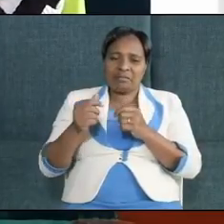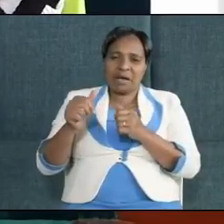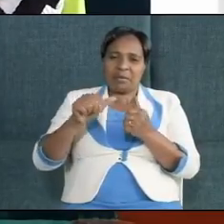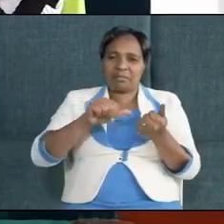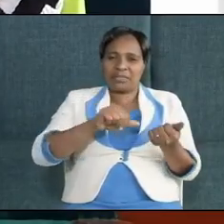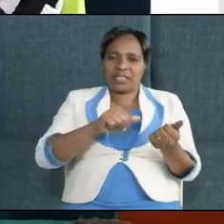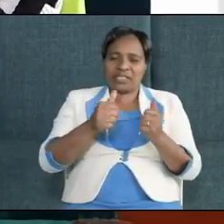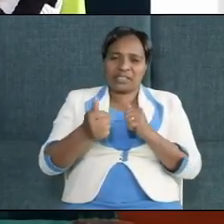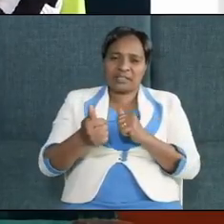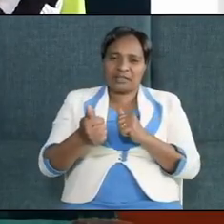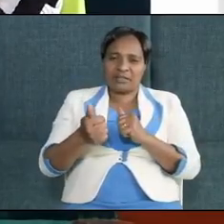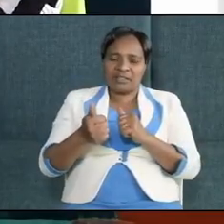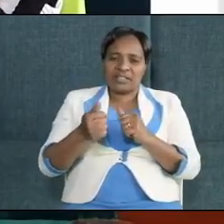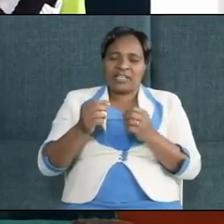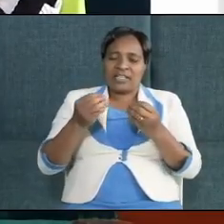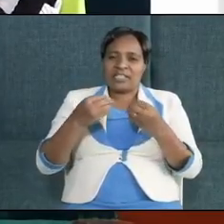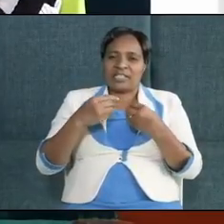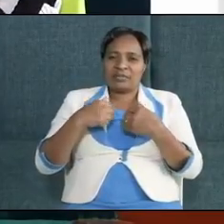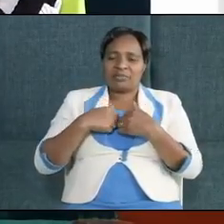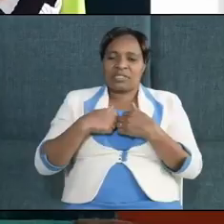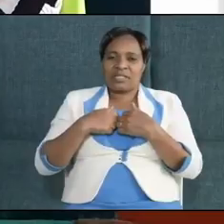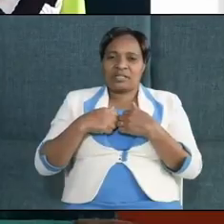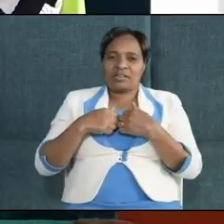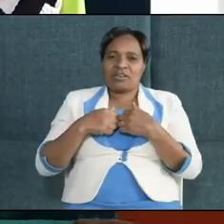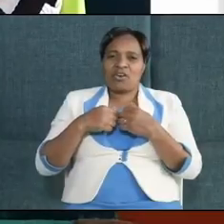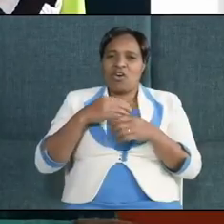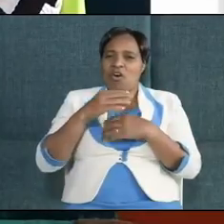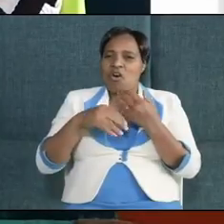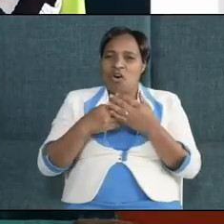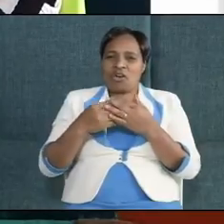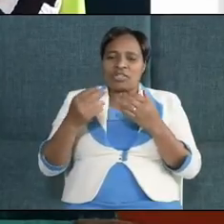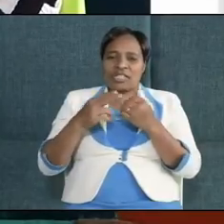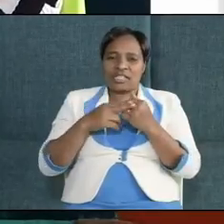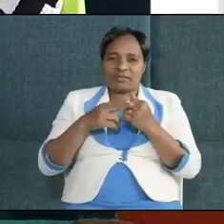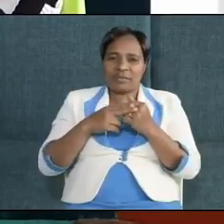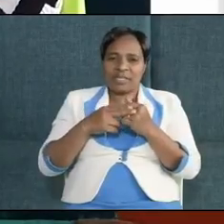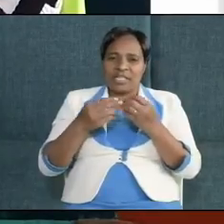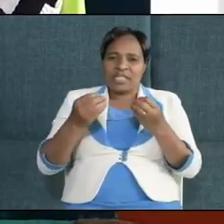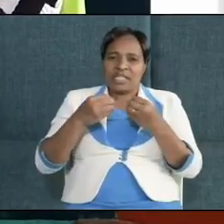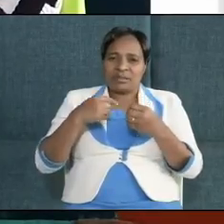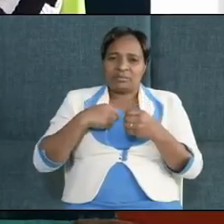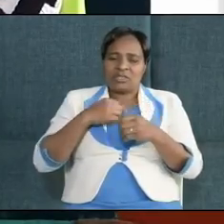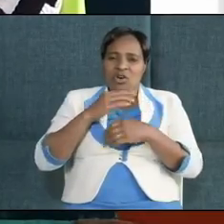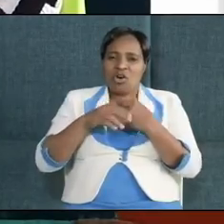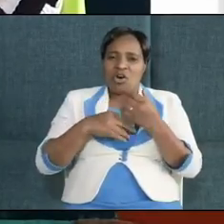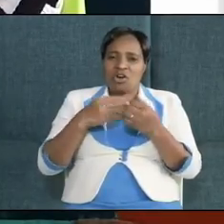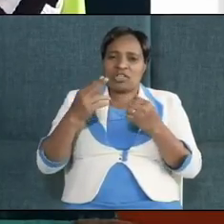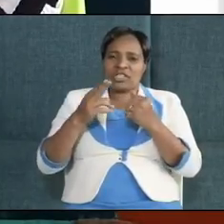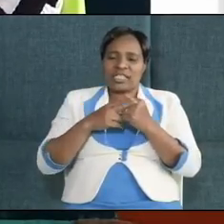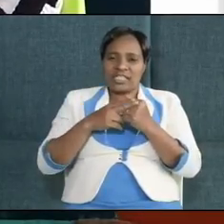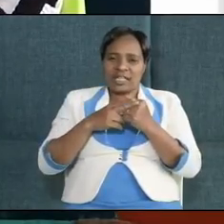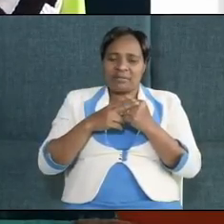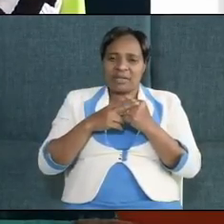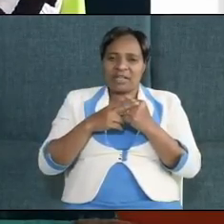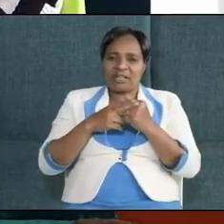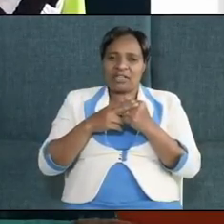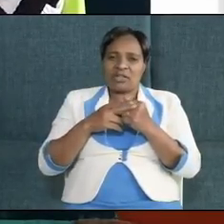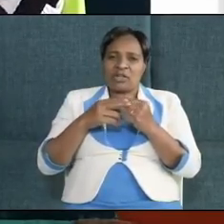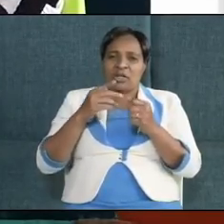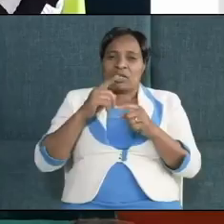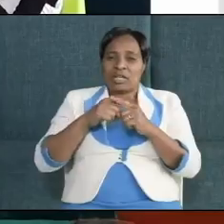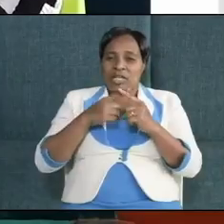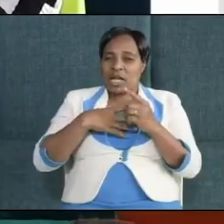baptized. Teach me all the 7 steps. Teach me all the 7. Teach me all the 7 steps that I may go